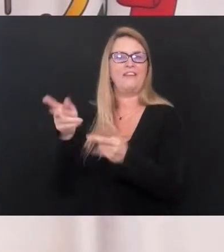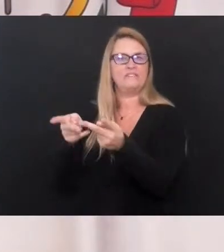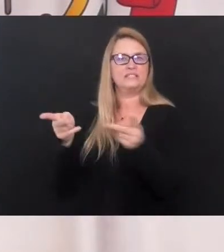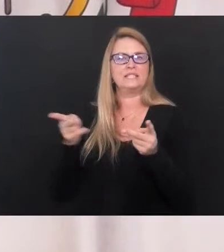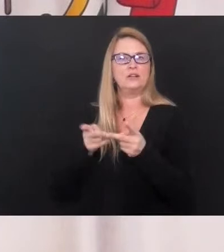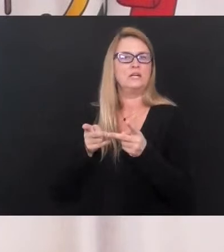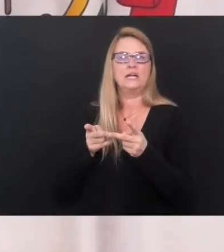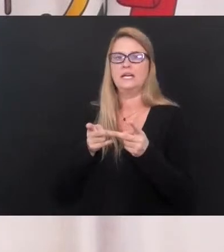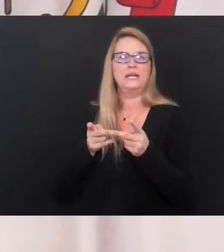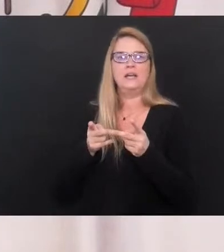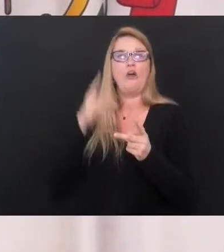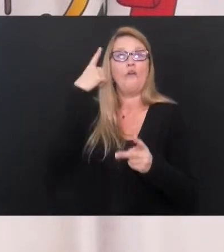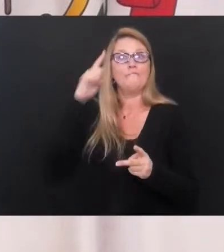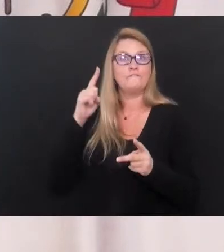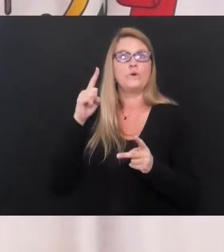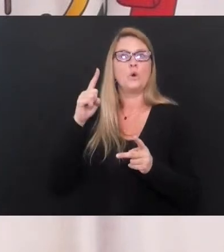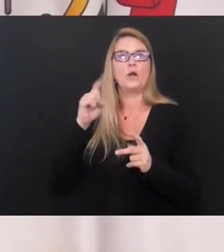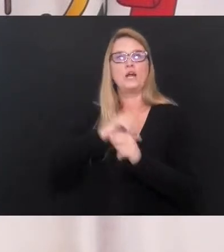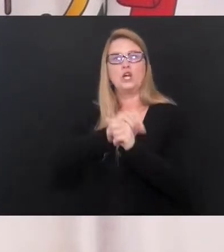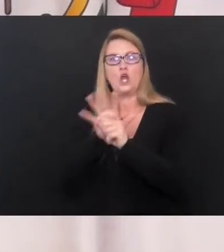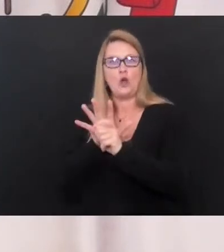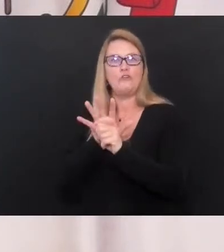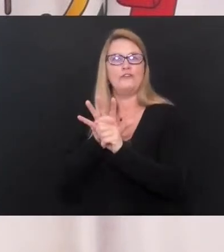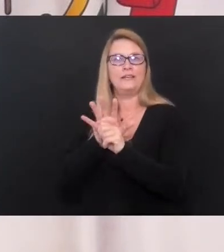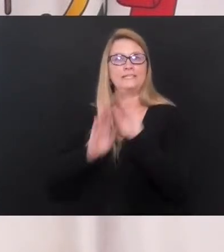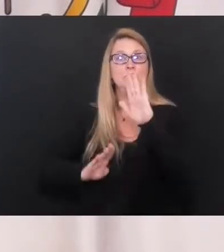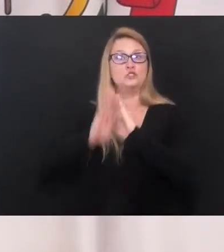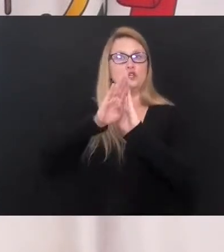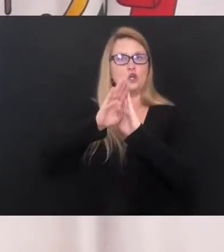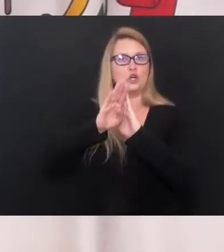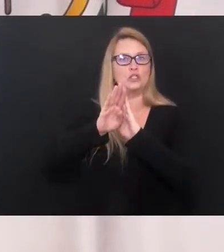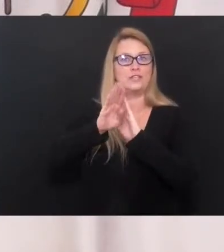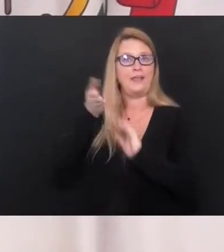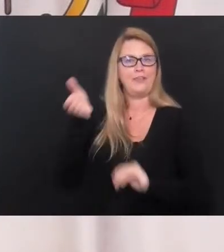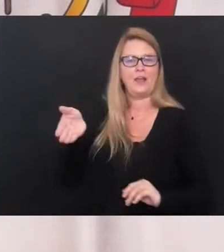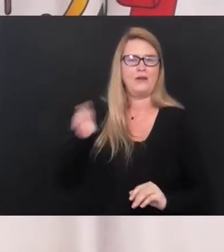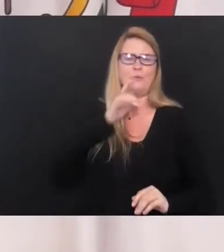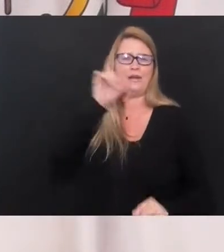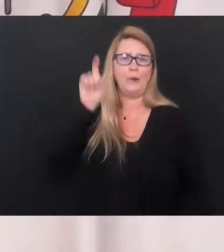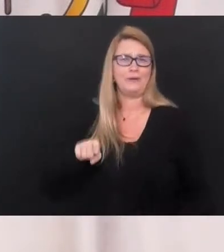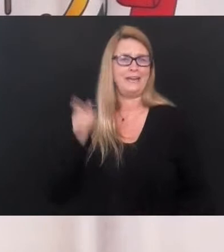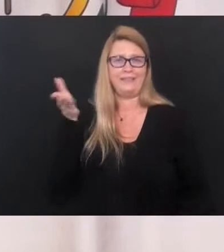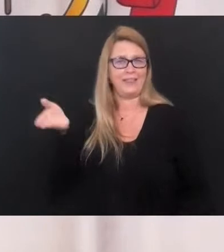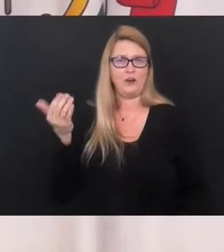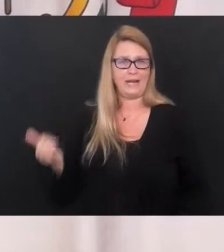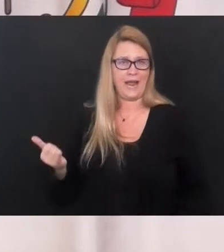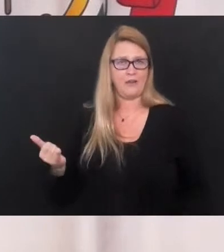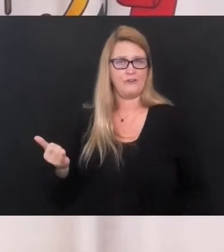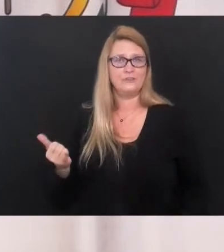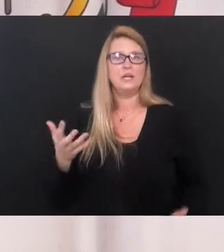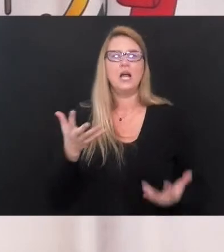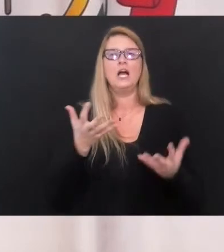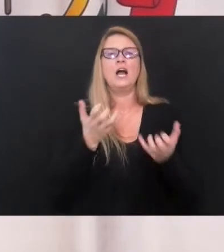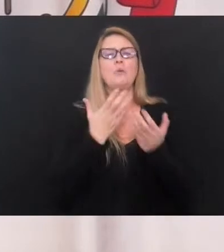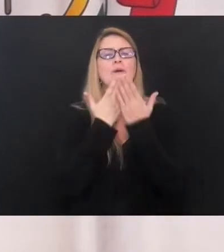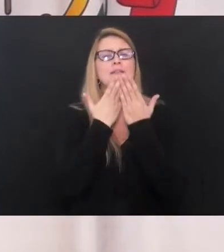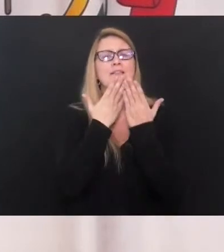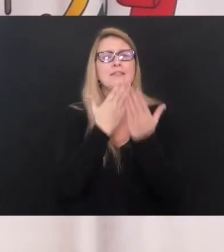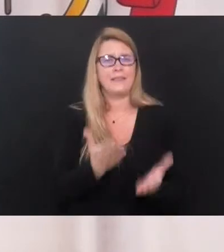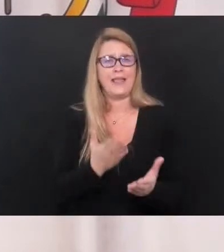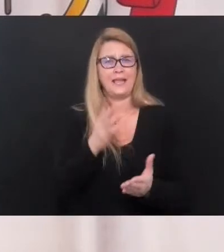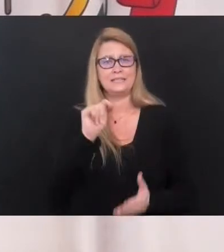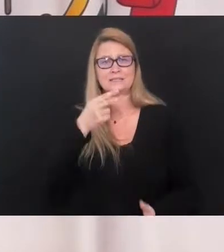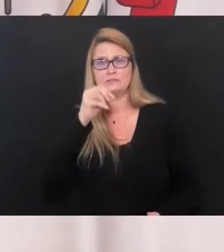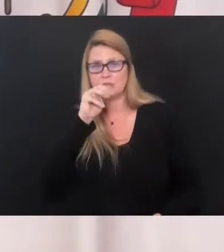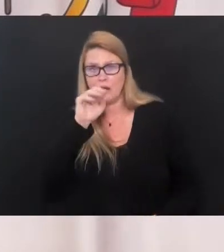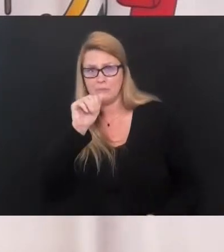because we just don't have any patients for a need for it right now. You know, I want to personally thank, you know, the Thomas